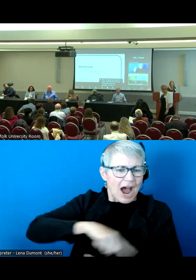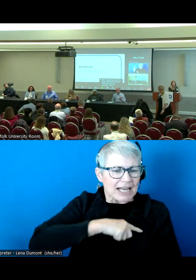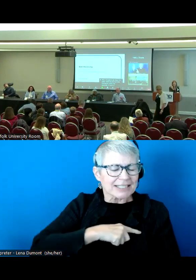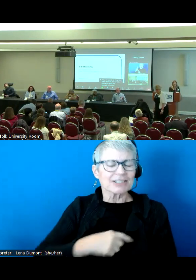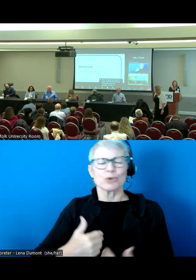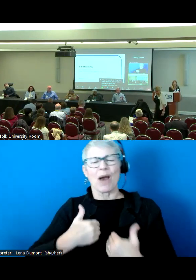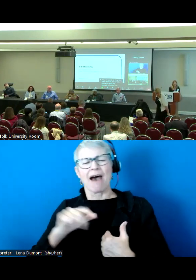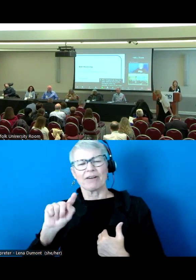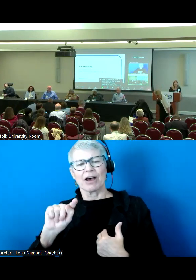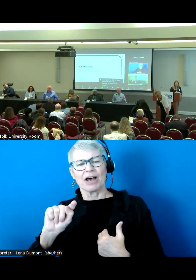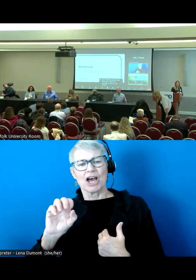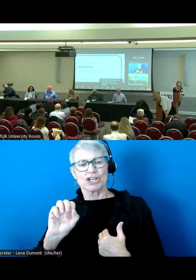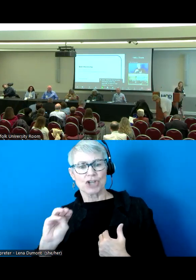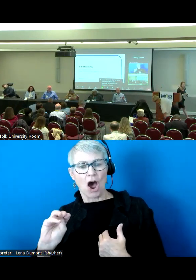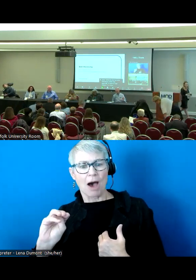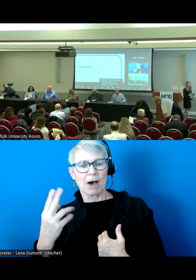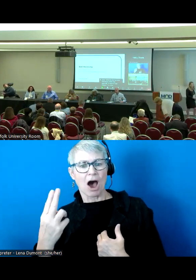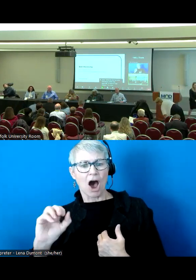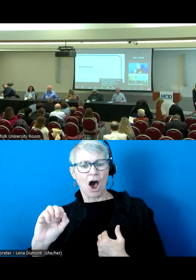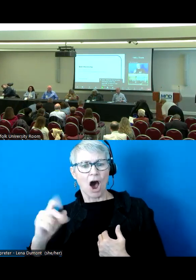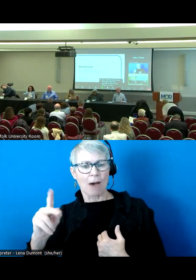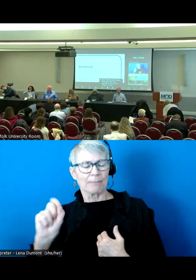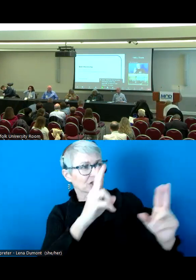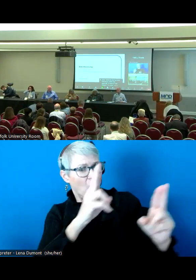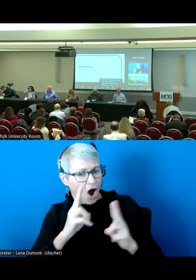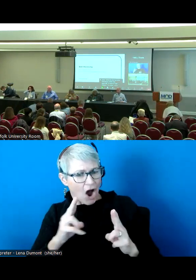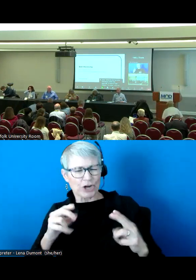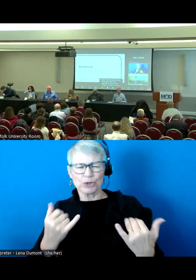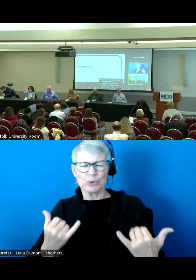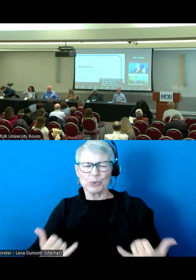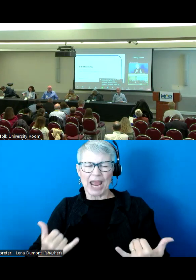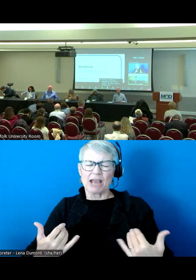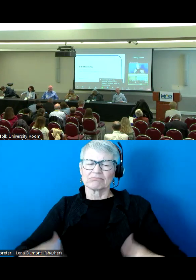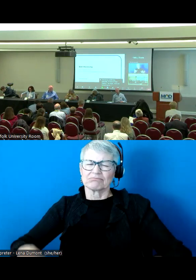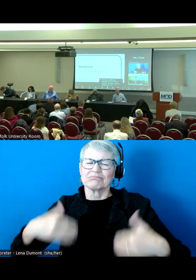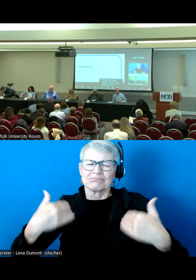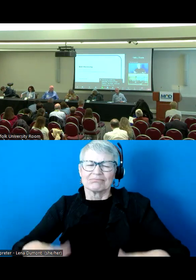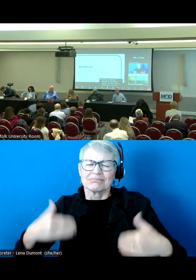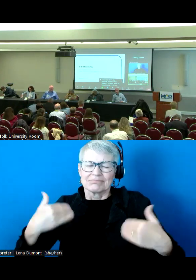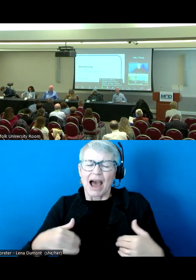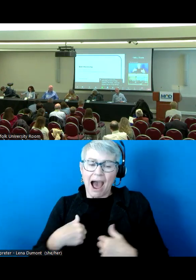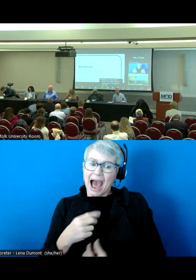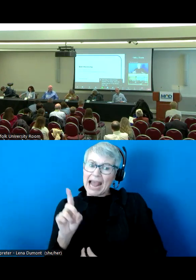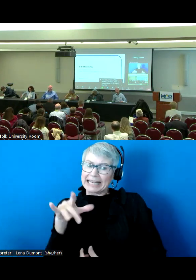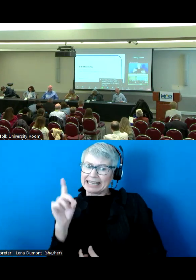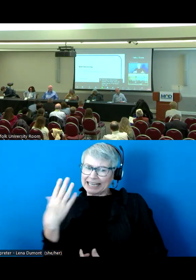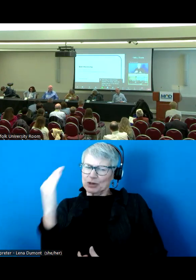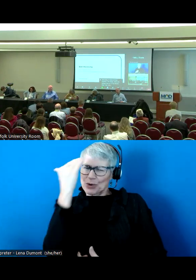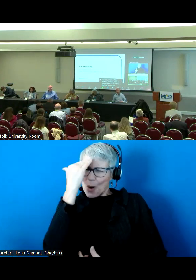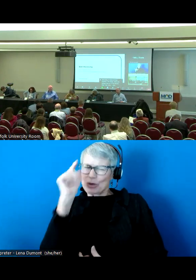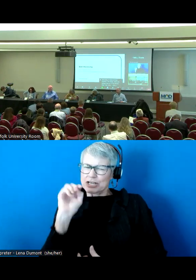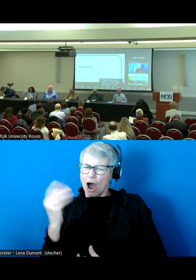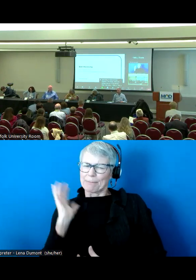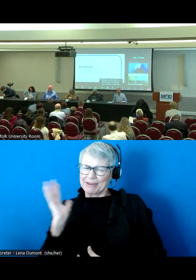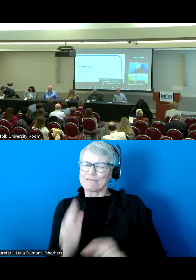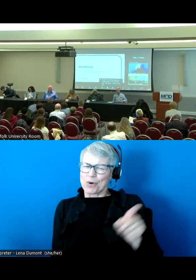know, we're on limited time, so I'll try and be brief. But, you know, when I think of Tom, and I knew Tom back in his Spencer days,